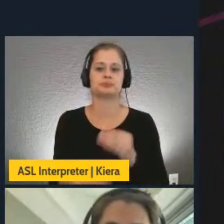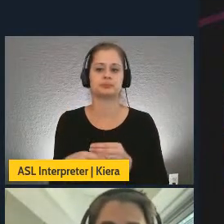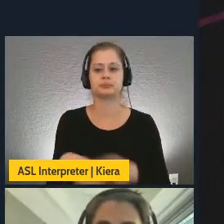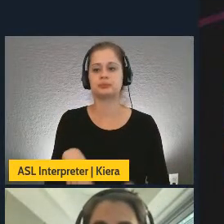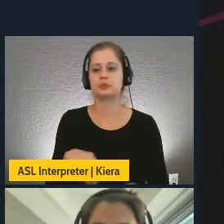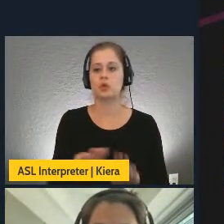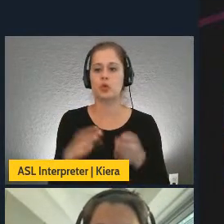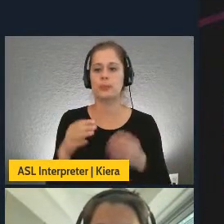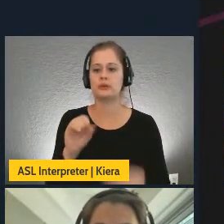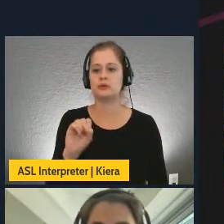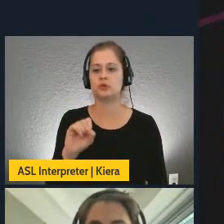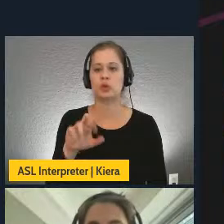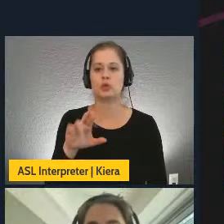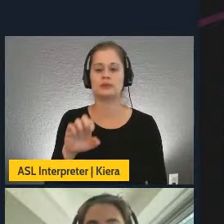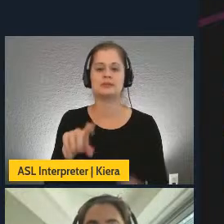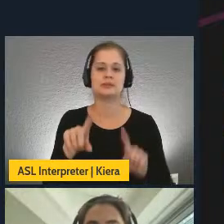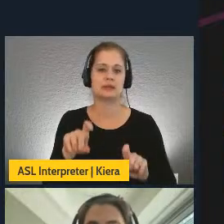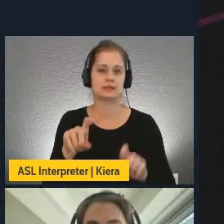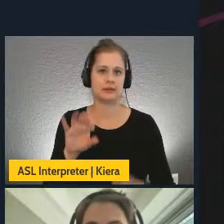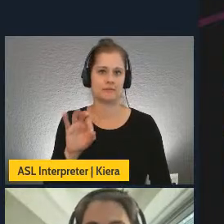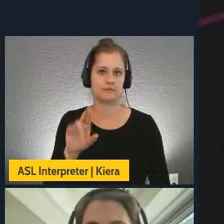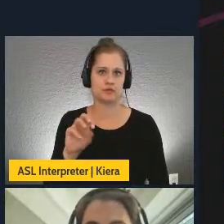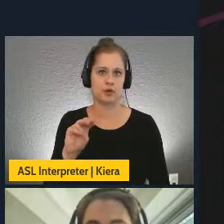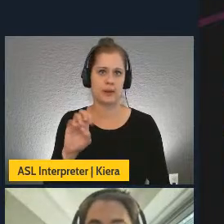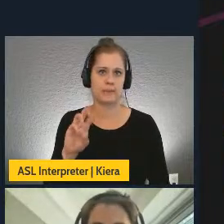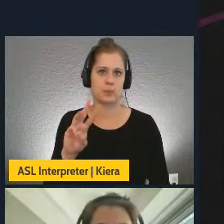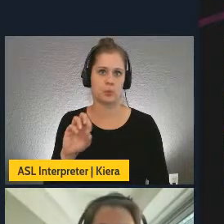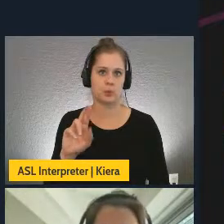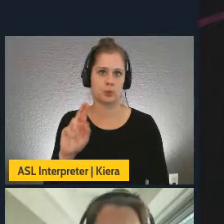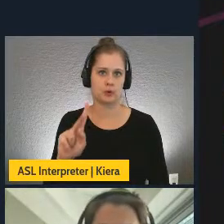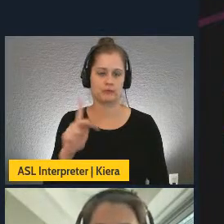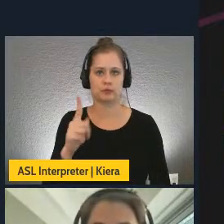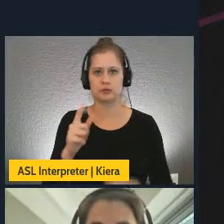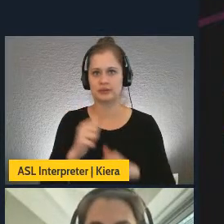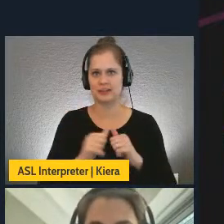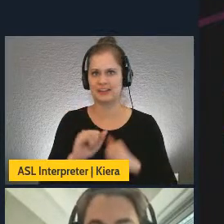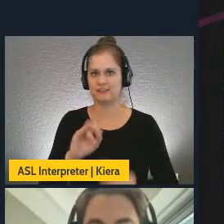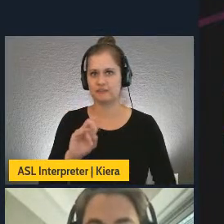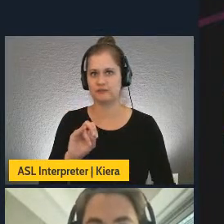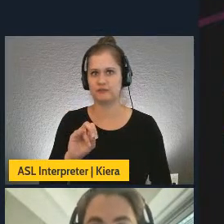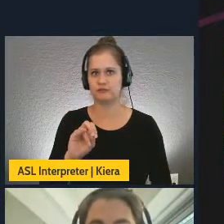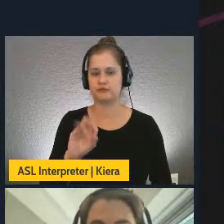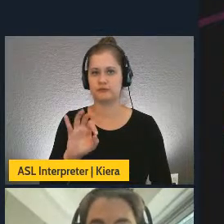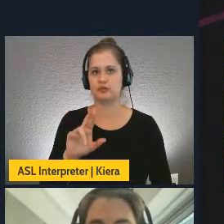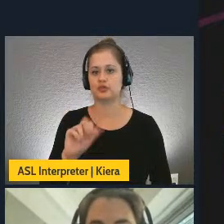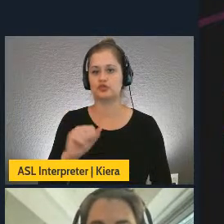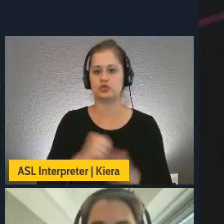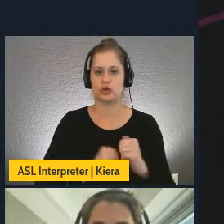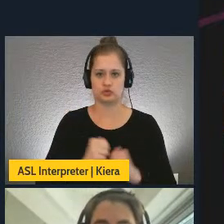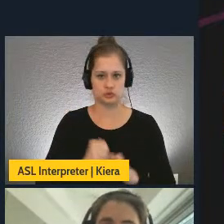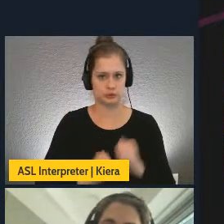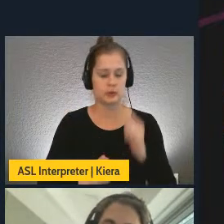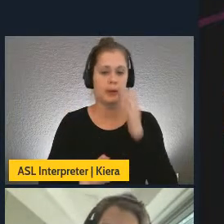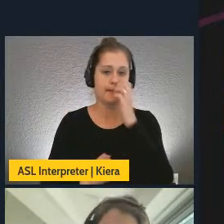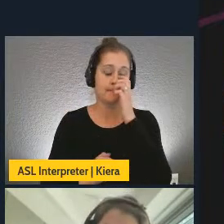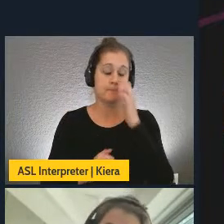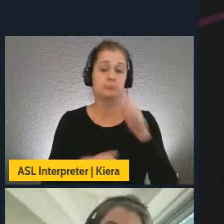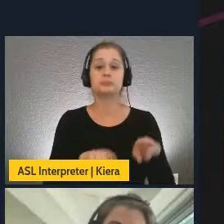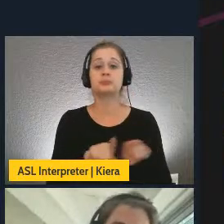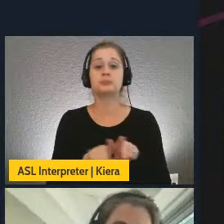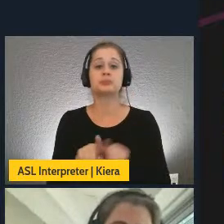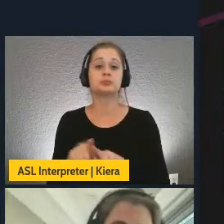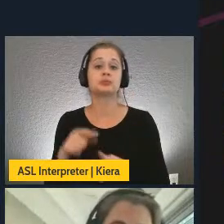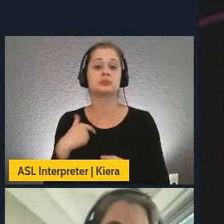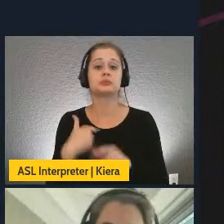testing framework for serverless infrastructure, which allows you to test on the real infrastructure. And also a contributor